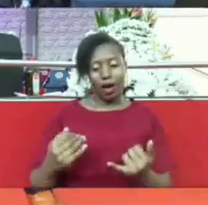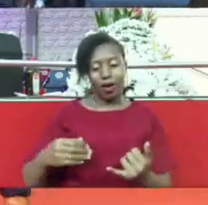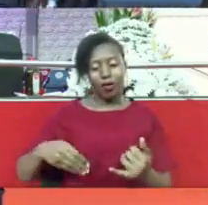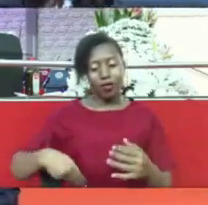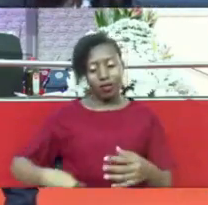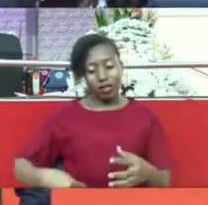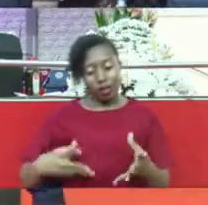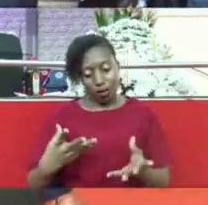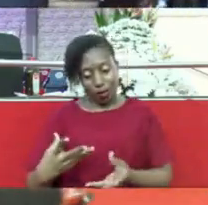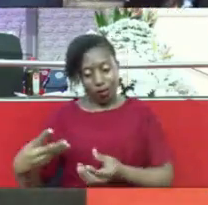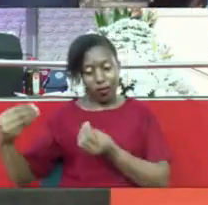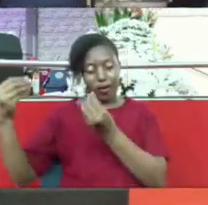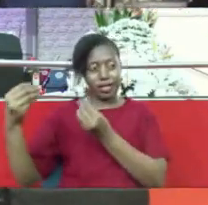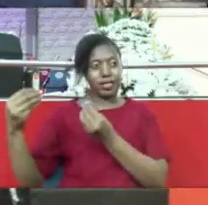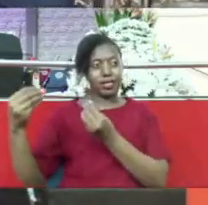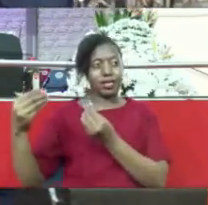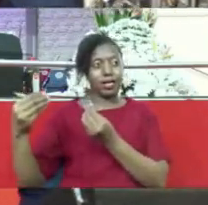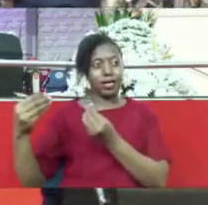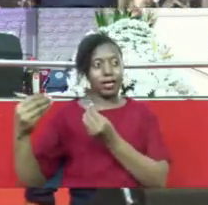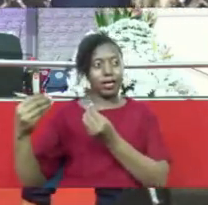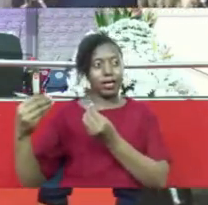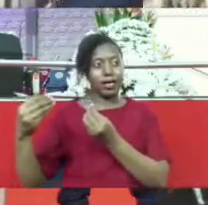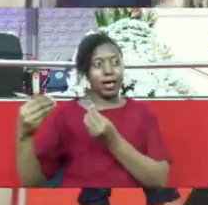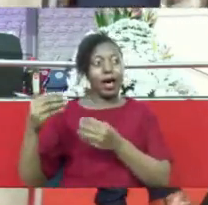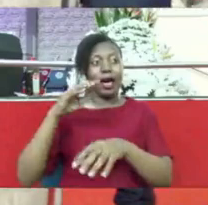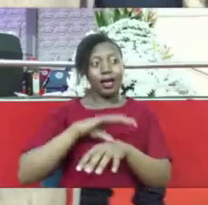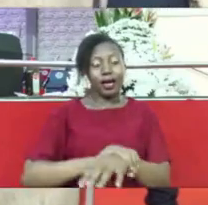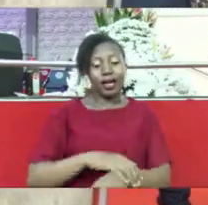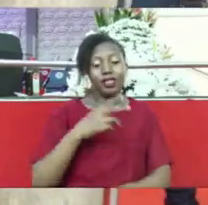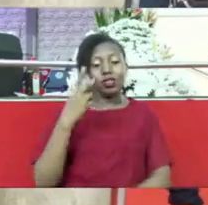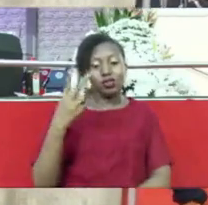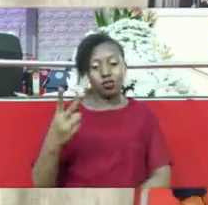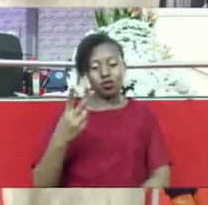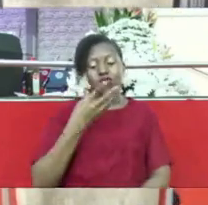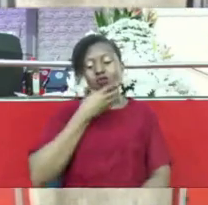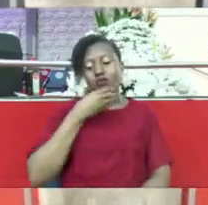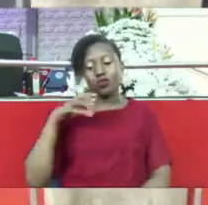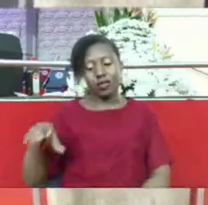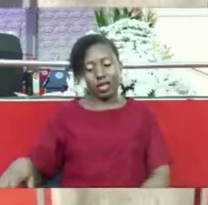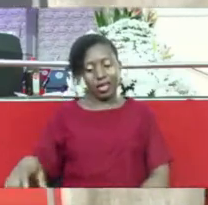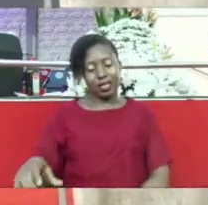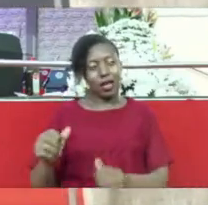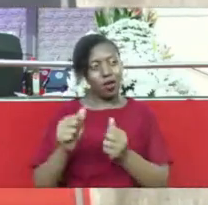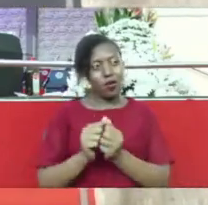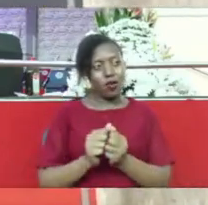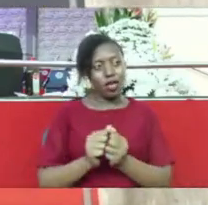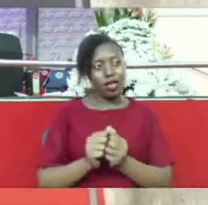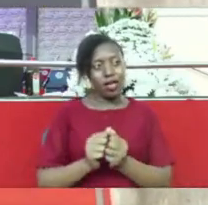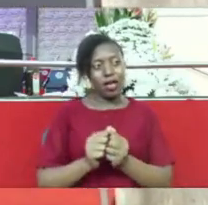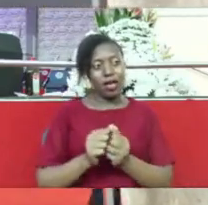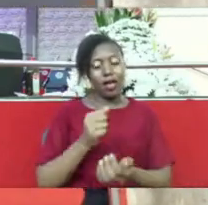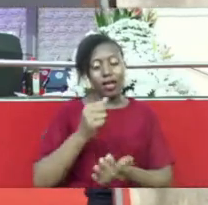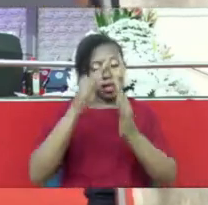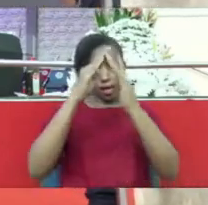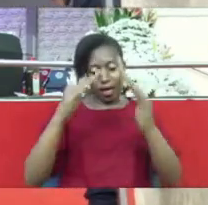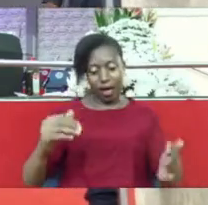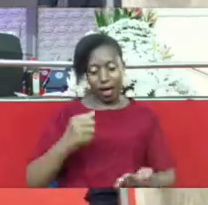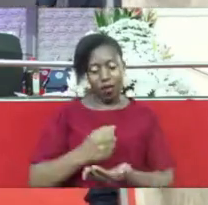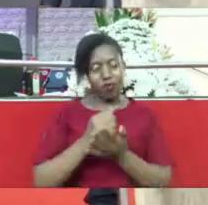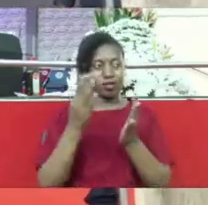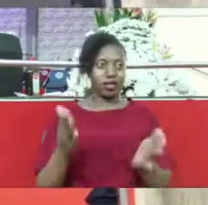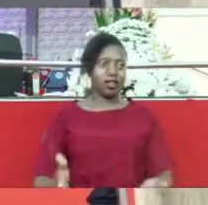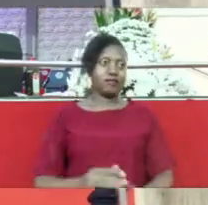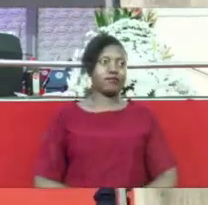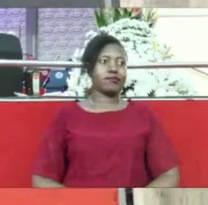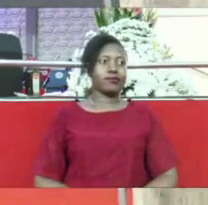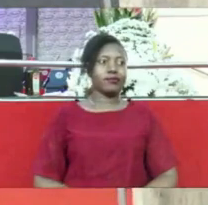tena kaenda. And got 2 sons. Na kapata watoto wawili na yule kijakazi. Bilha was the housemaid between